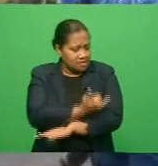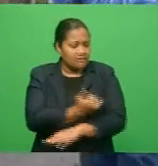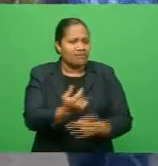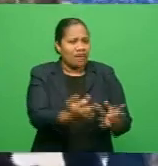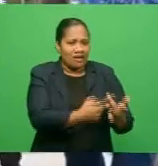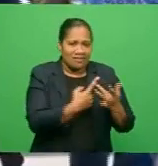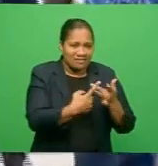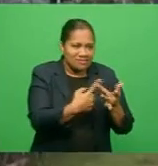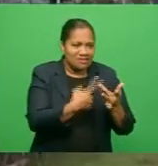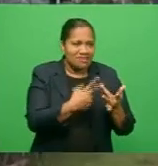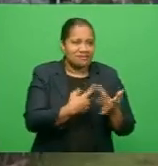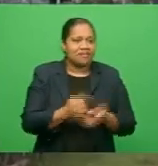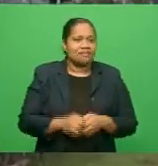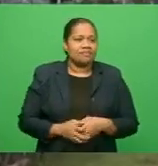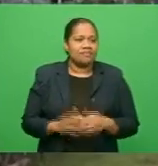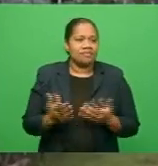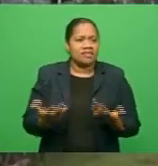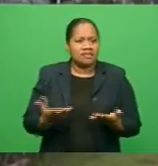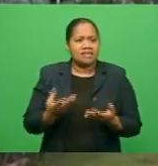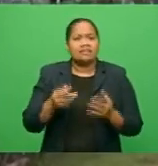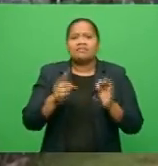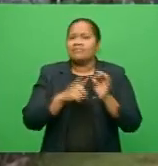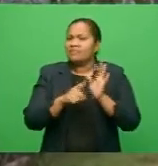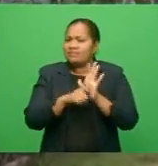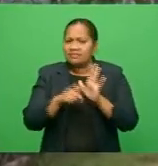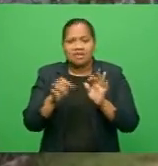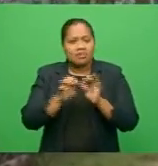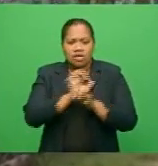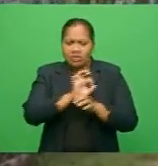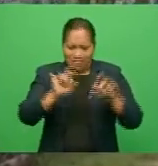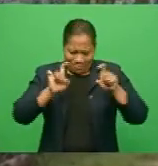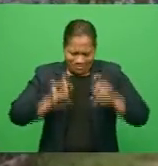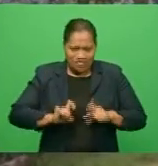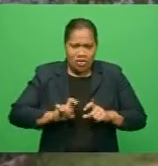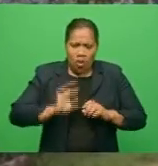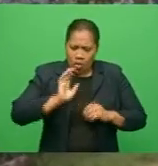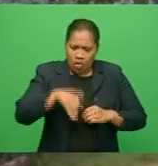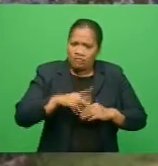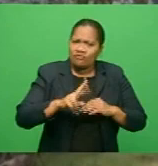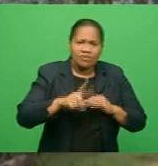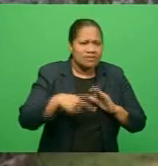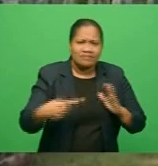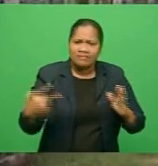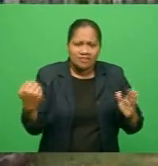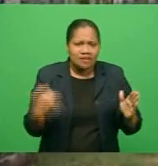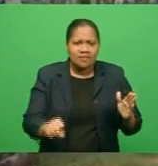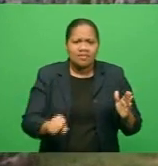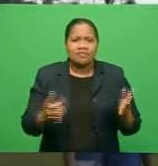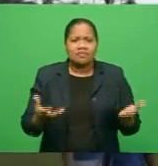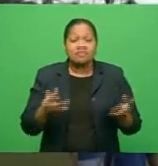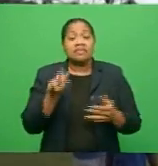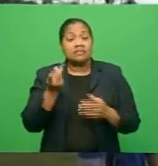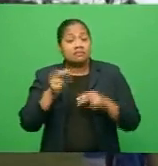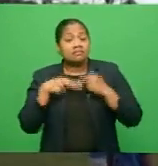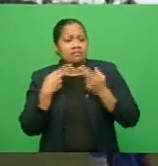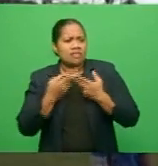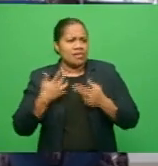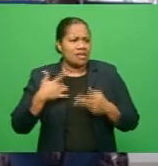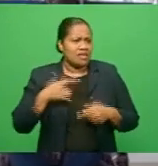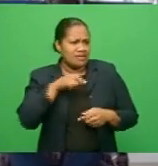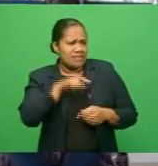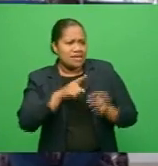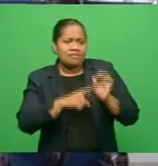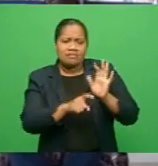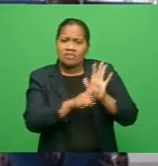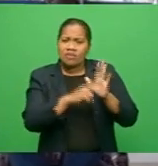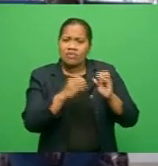rental flats are not permanent homes and is urging tenants to become independent. Kumar says some families have been living in the